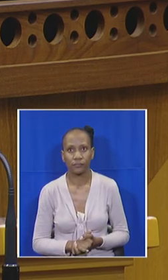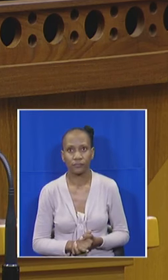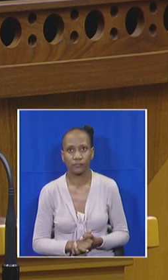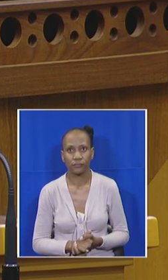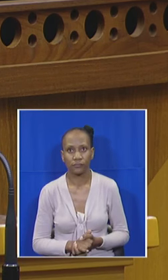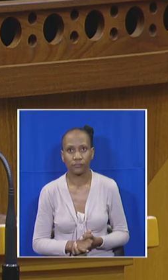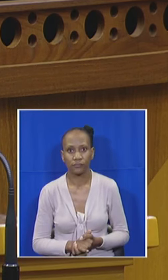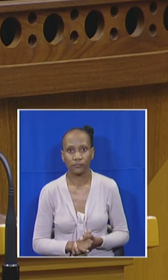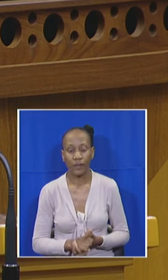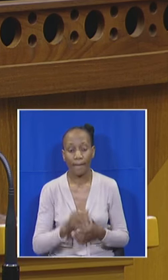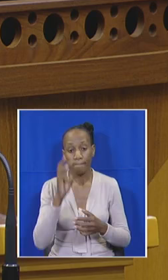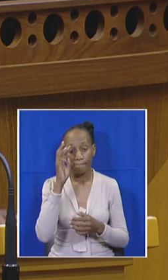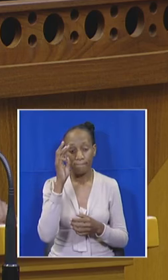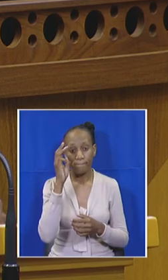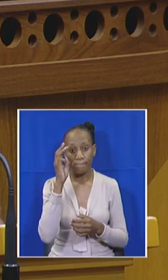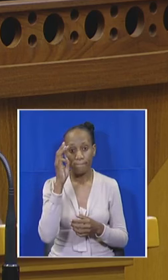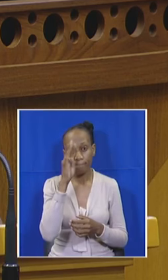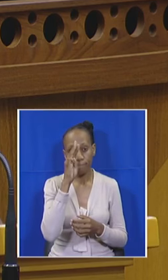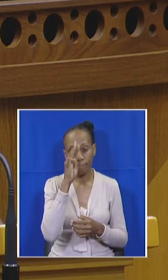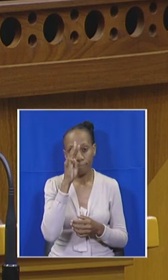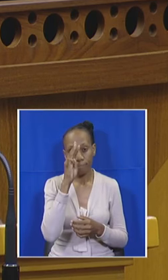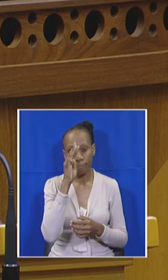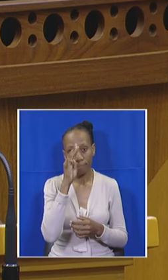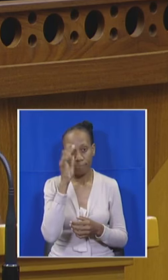on March 21st in his honor.